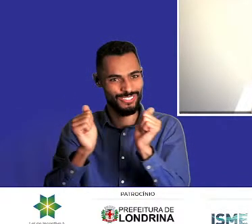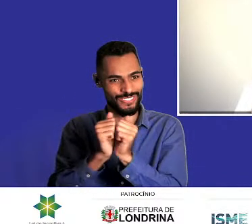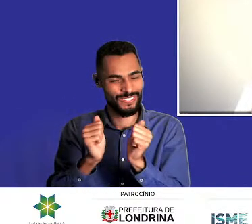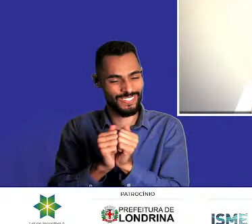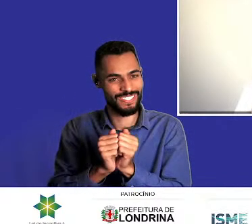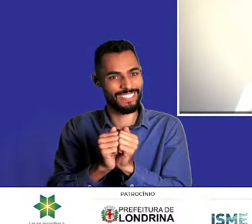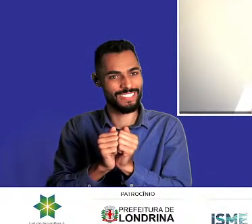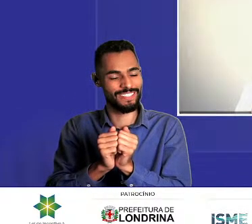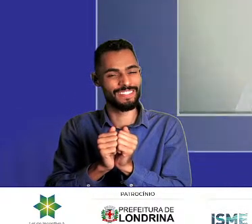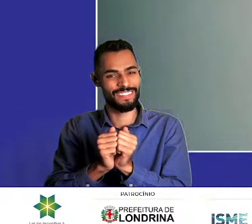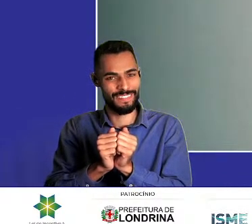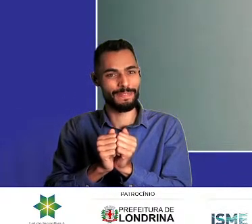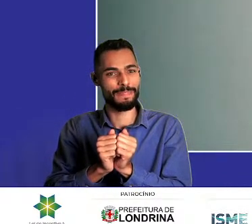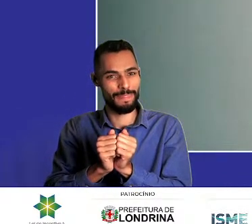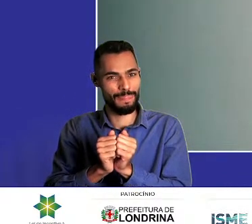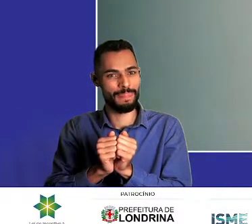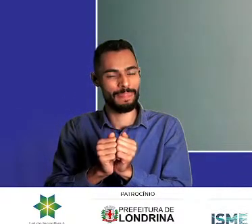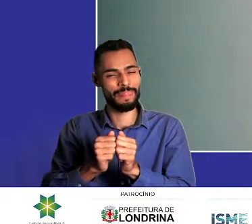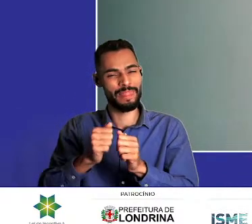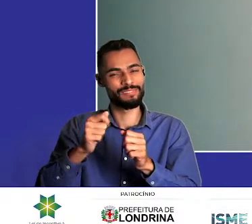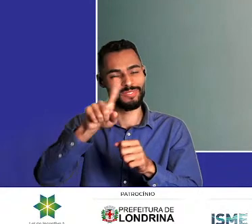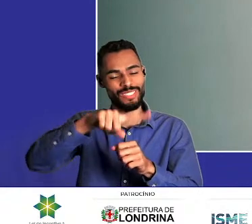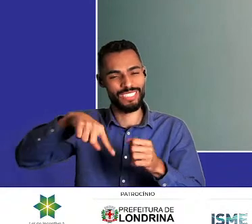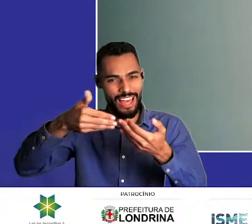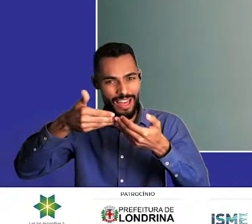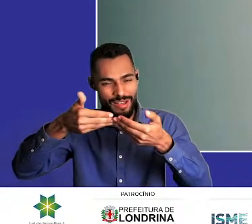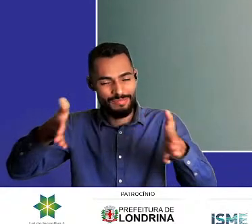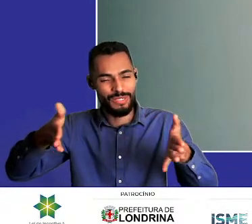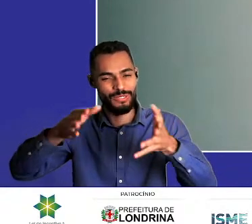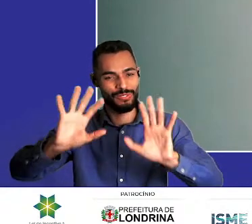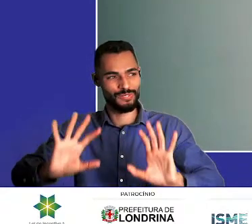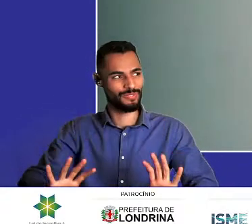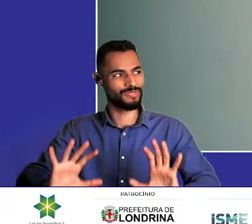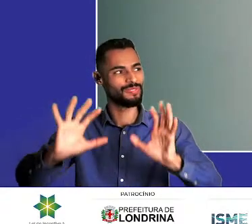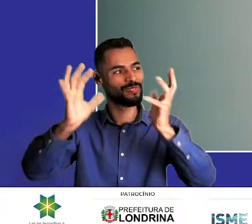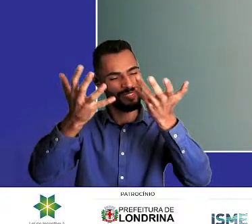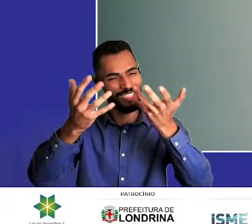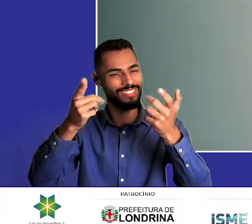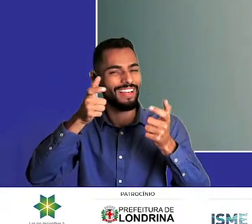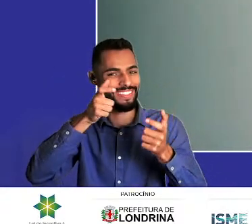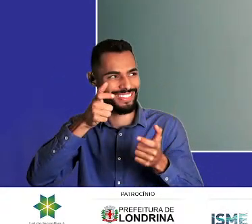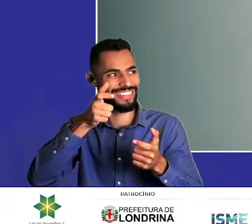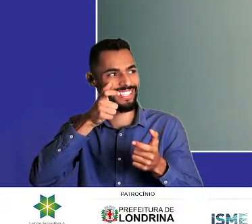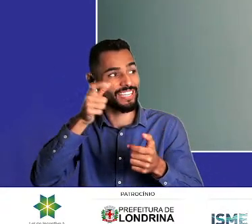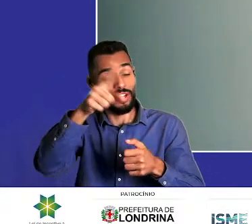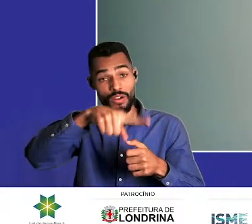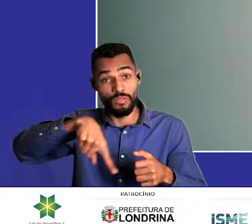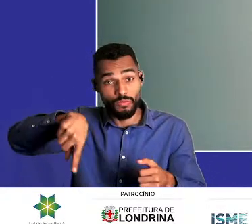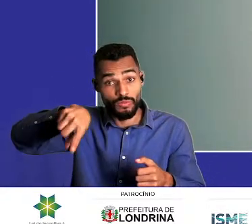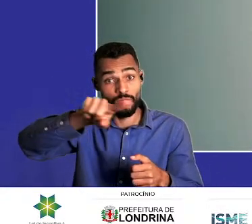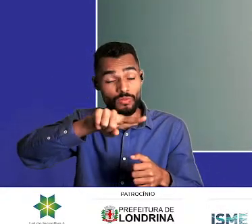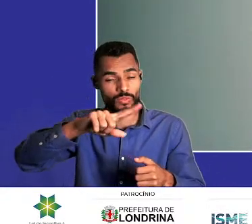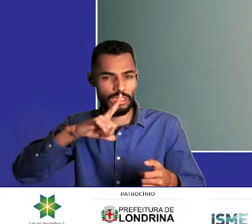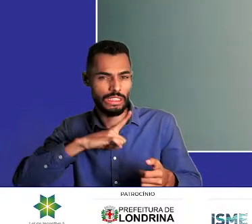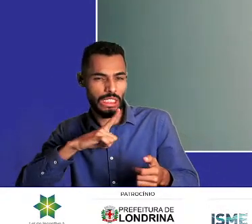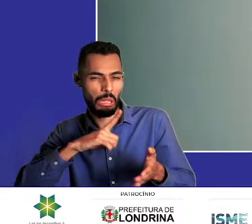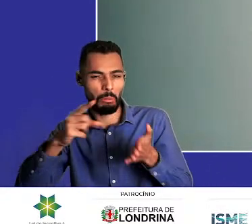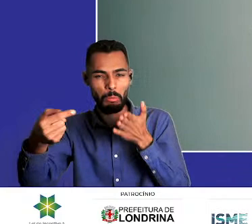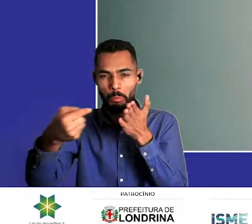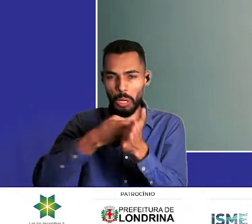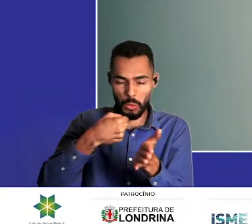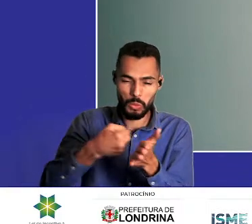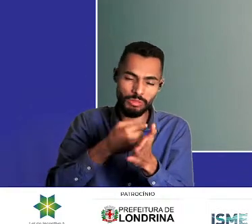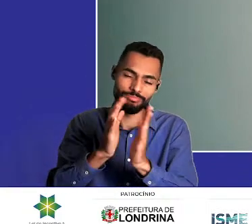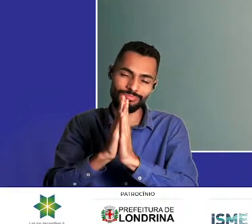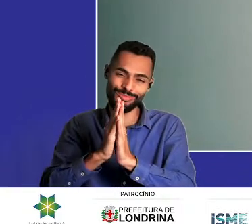have a note for our audience. If you have questions, please write them on the chat. Our team is going